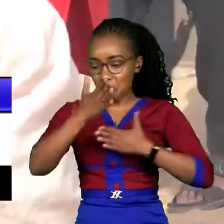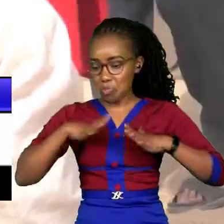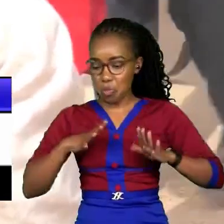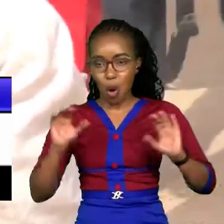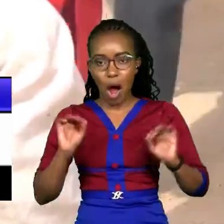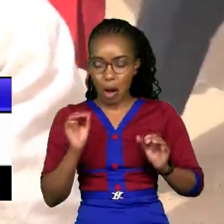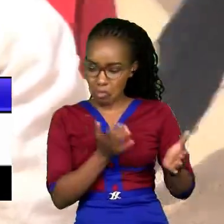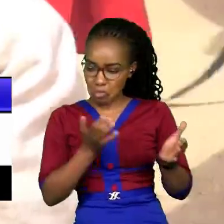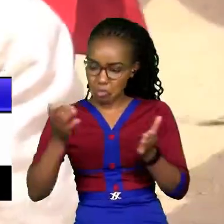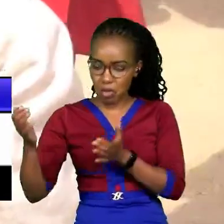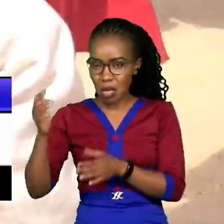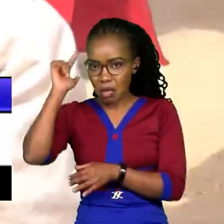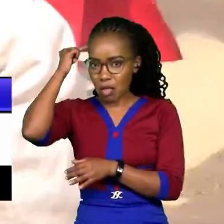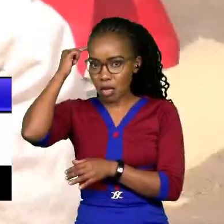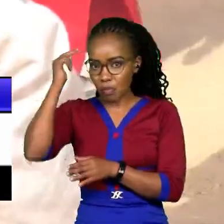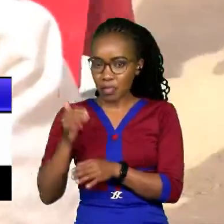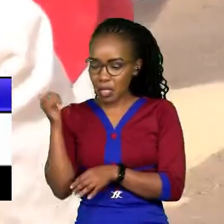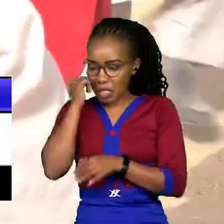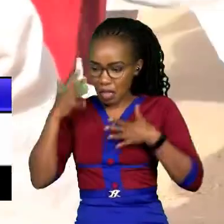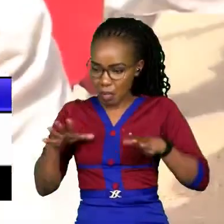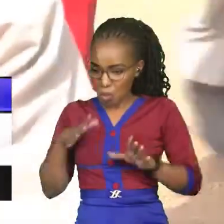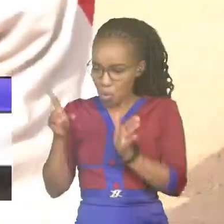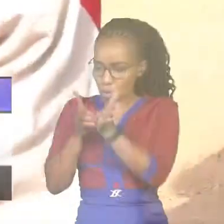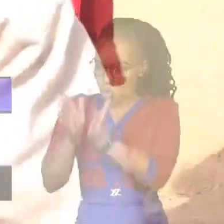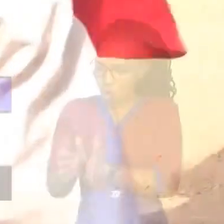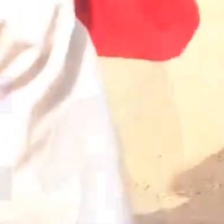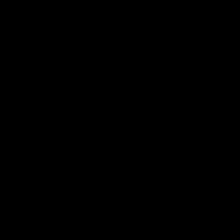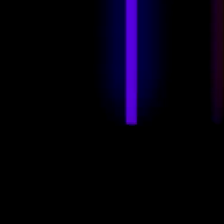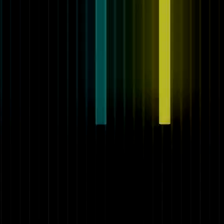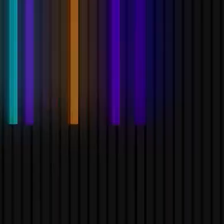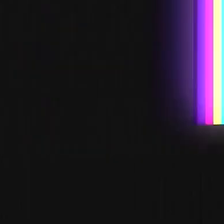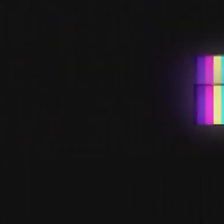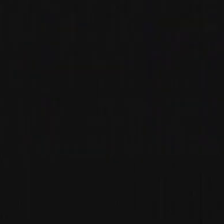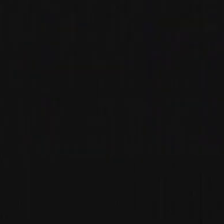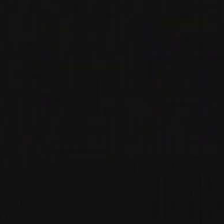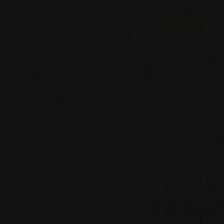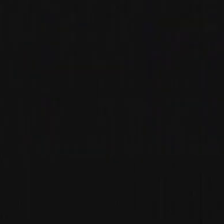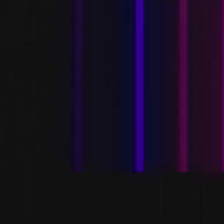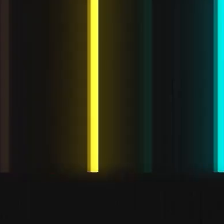take them out and suggest that the patients be taken to Doctors Without Borders because...